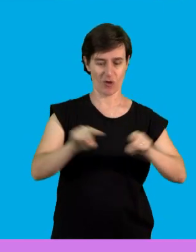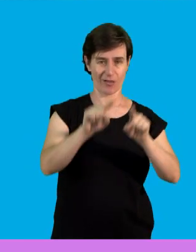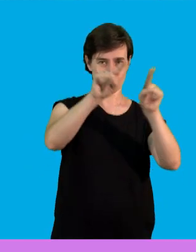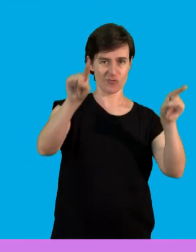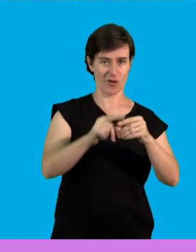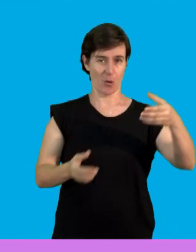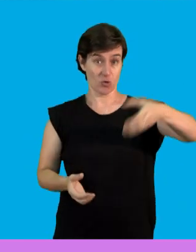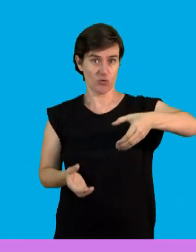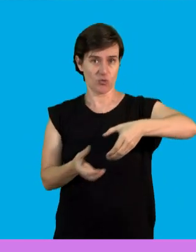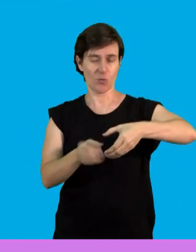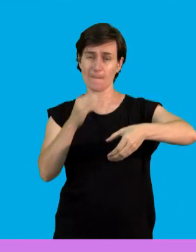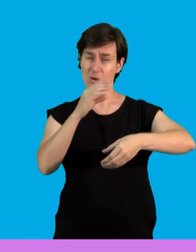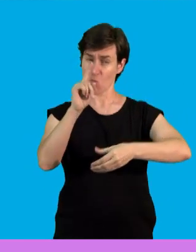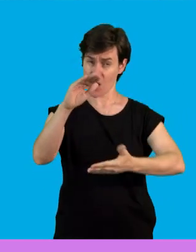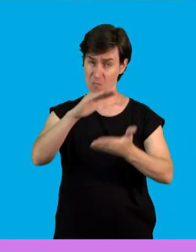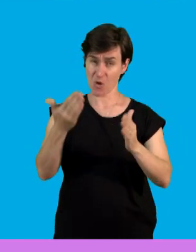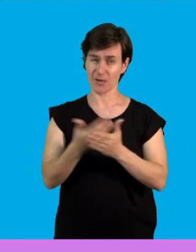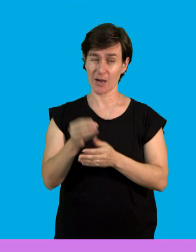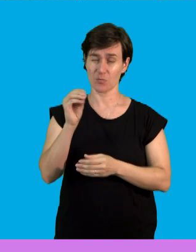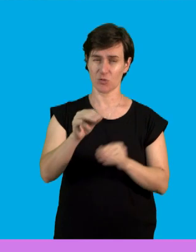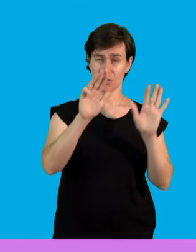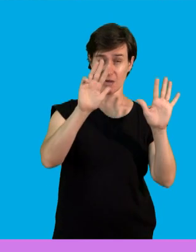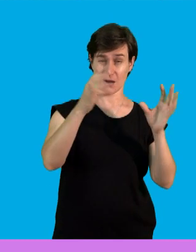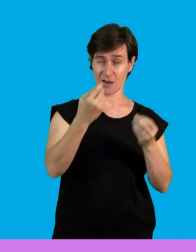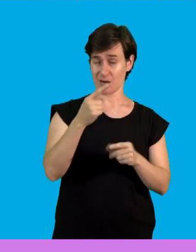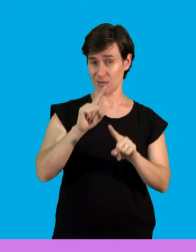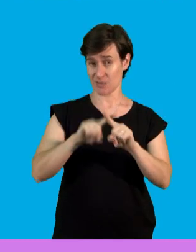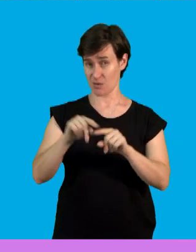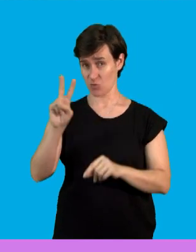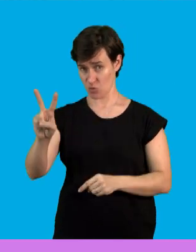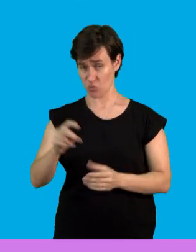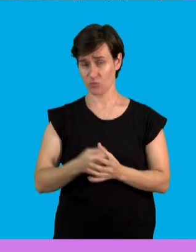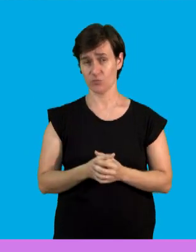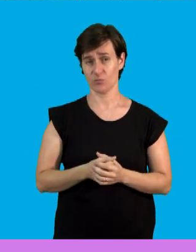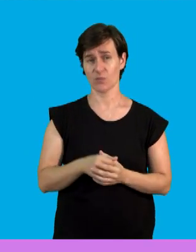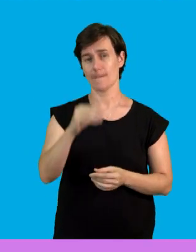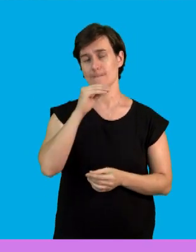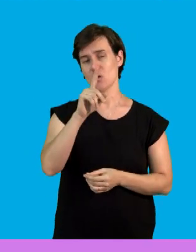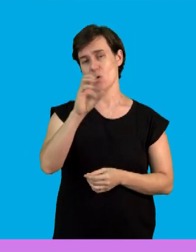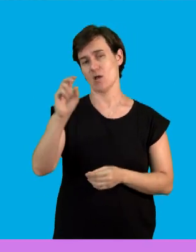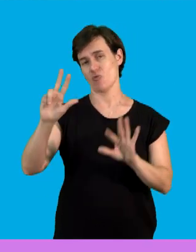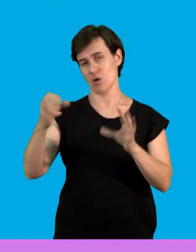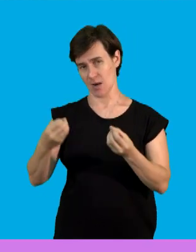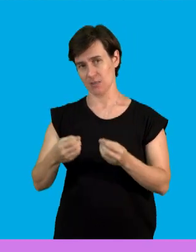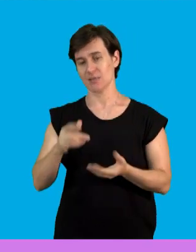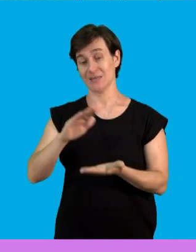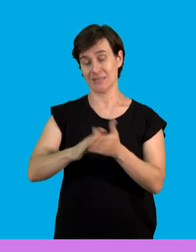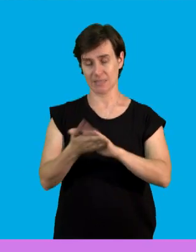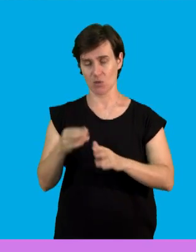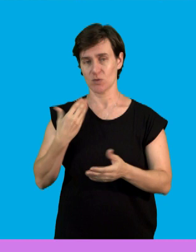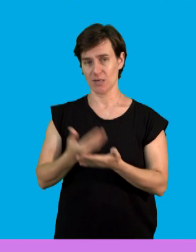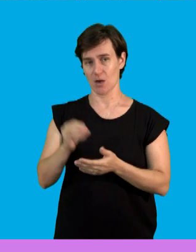So therefore, in a box, we can fit 90 times 2, and that